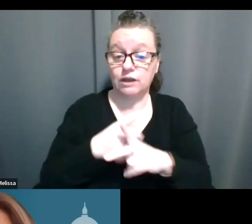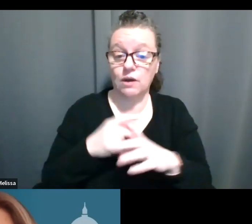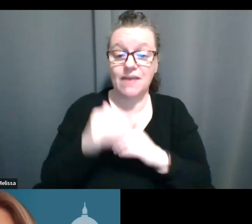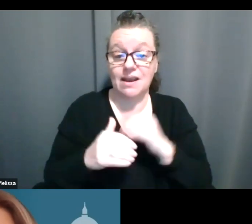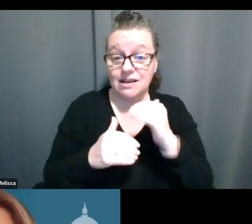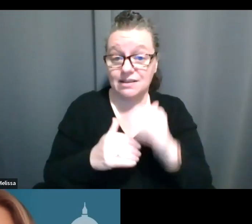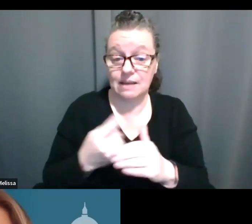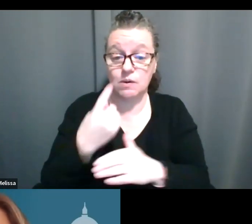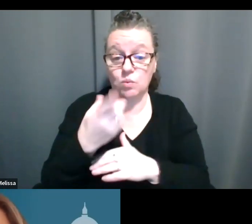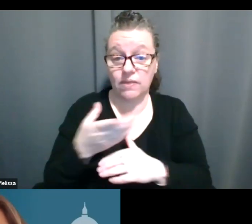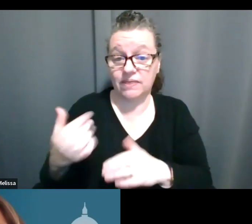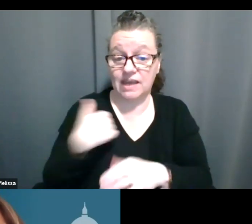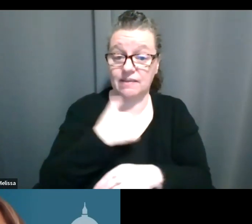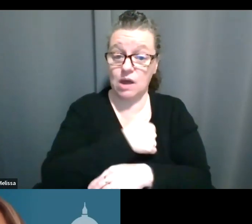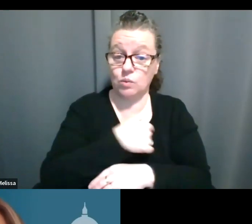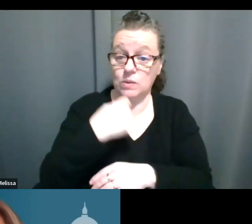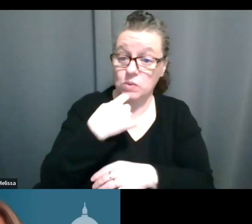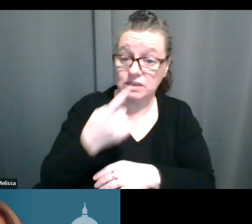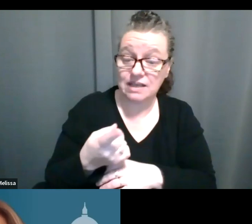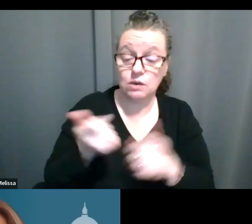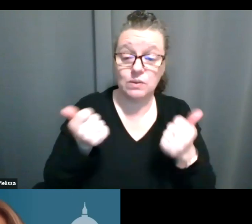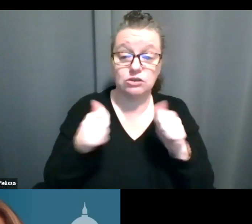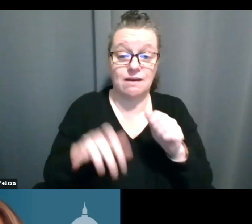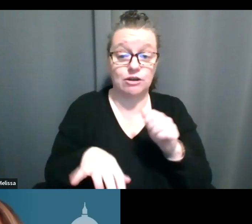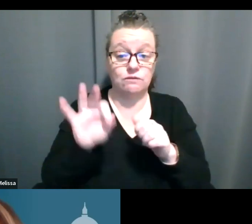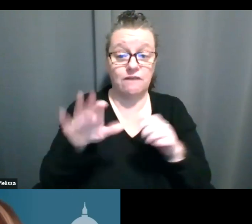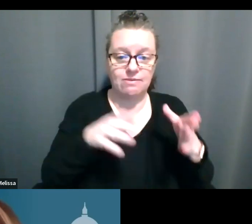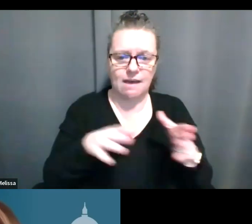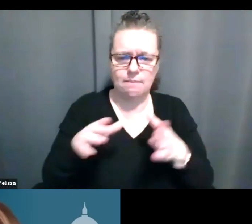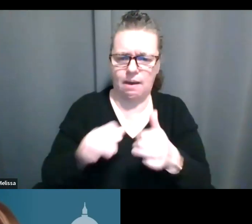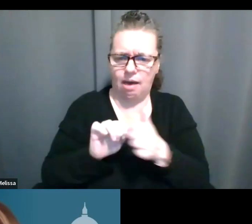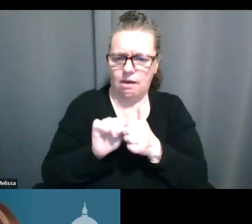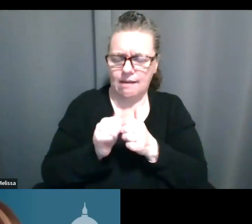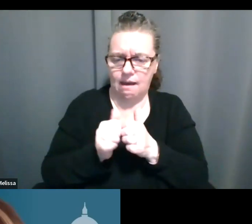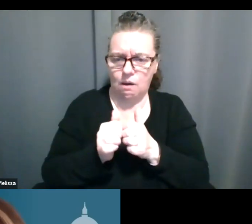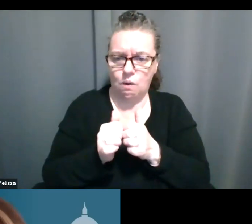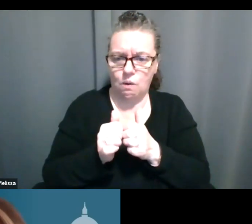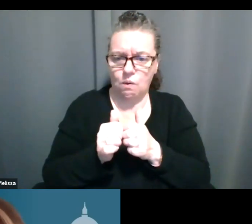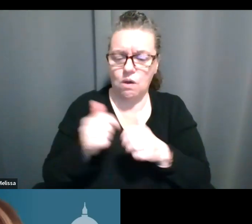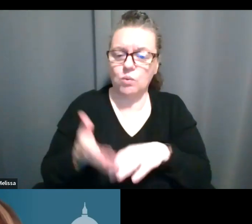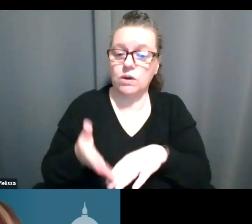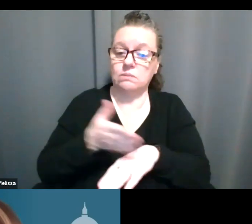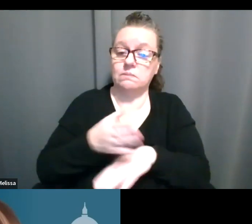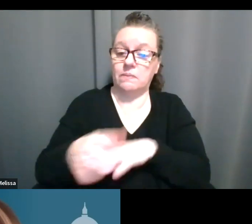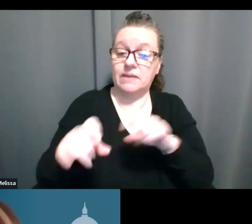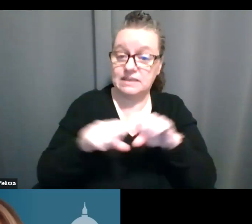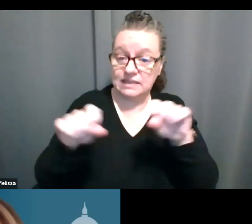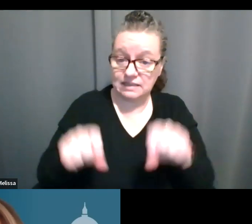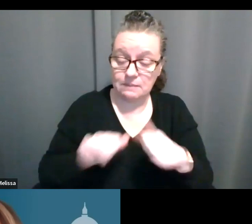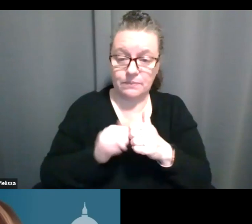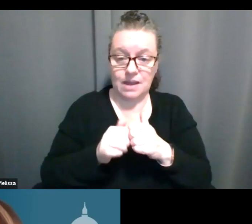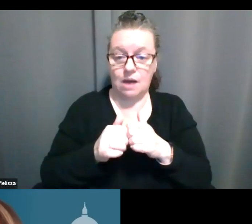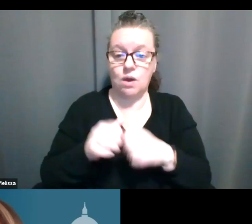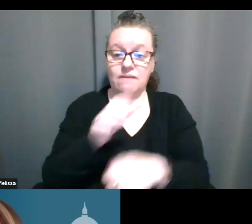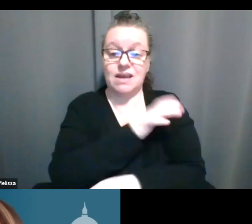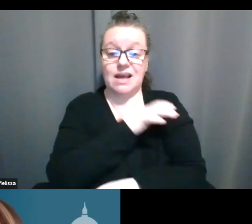step. And one of the things I will tell you is trying to find that path of how we're enhancing the system, how we're having a